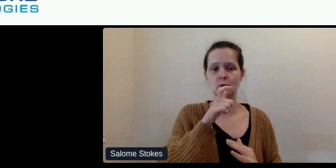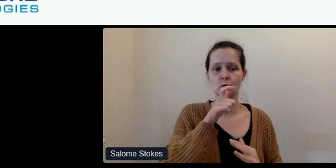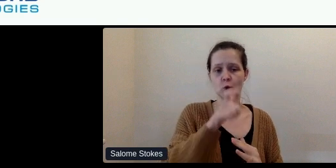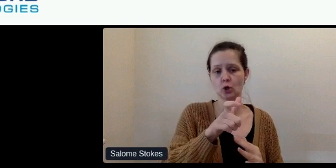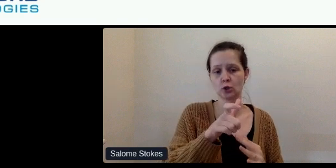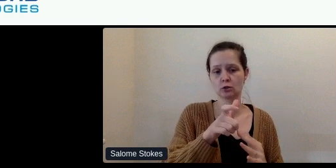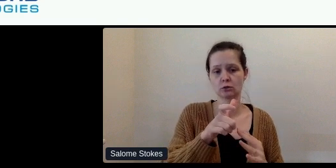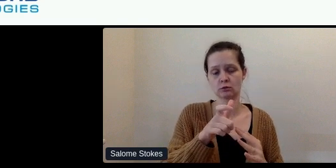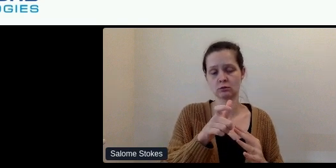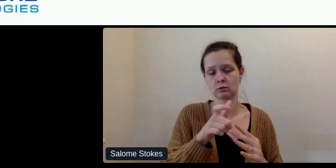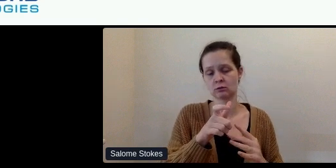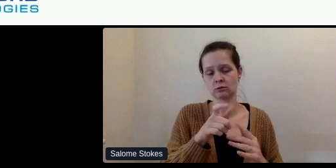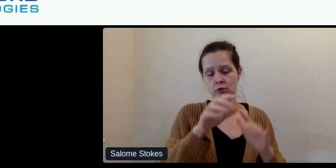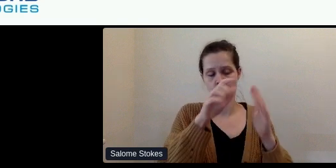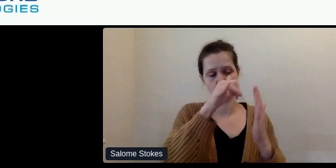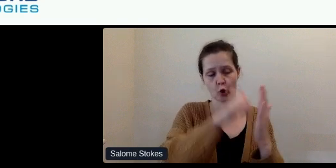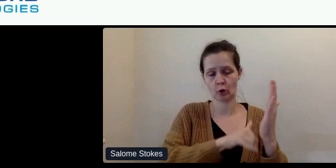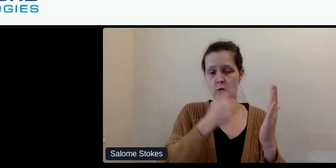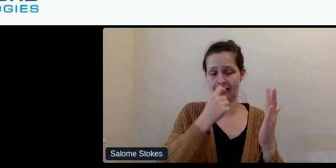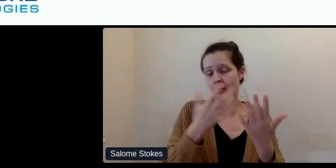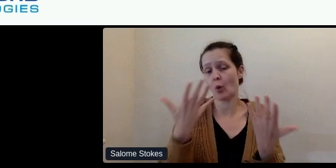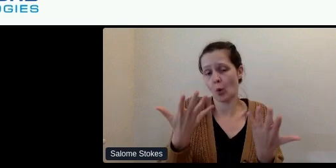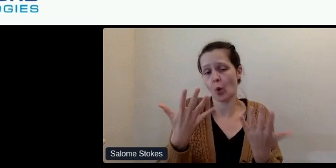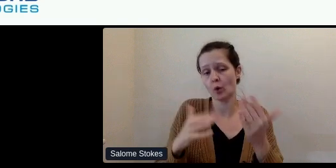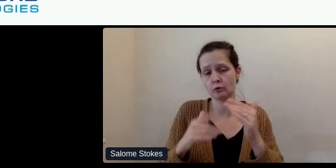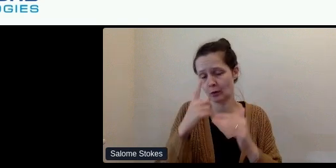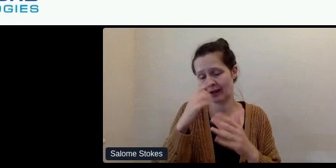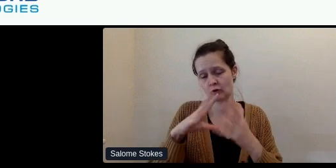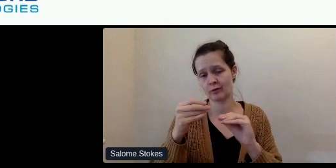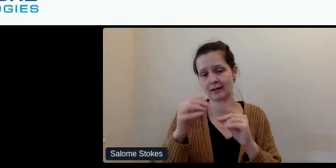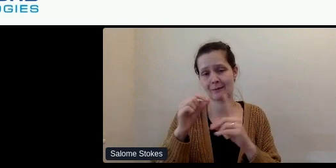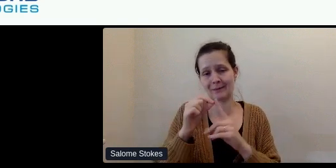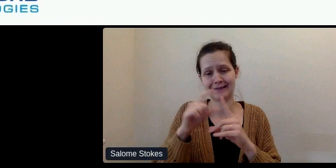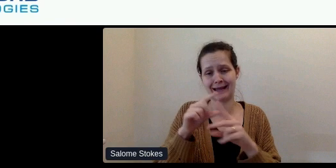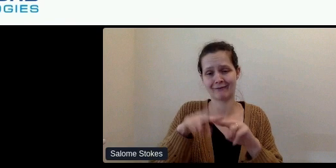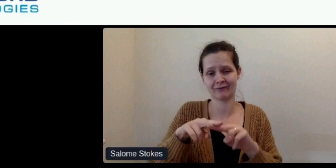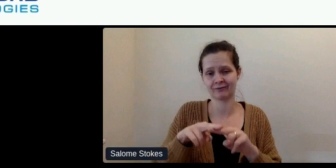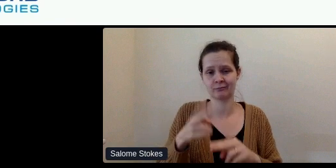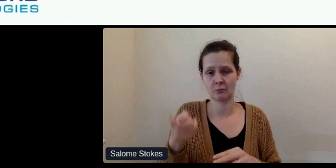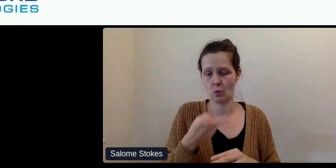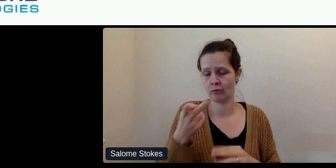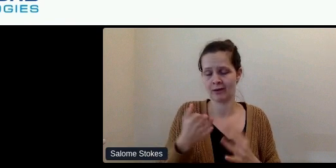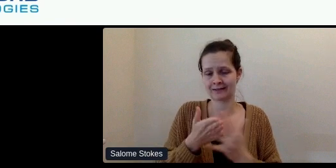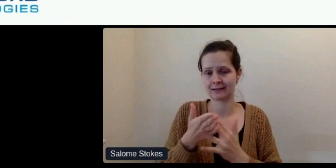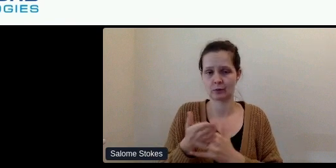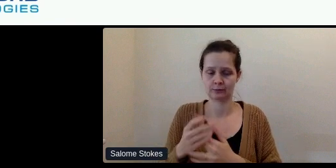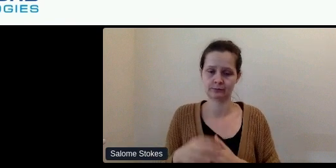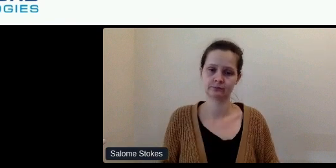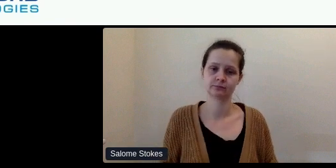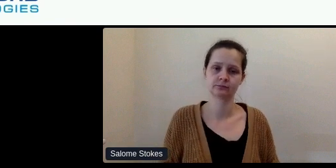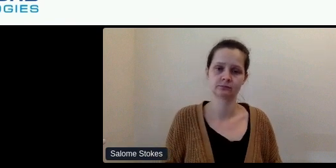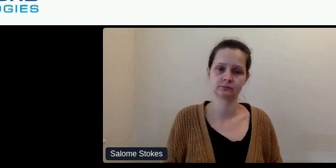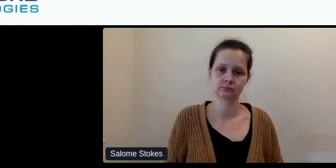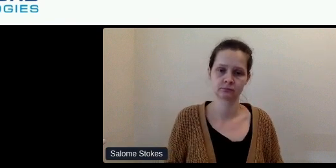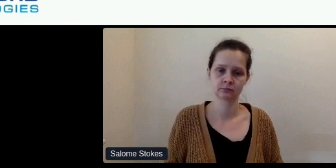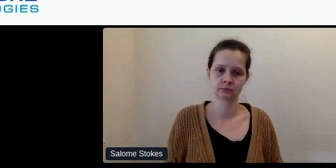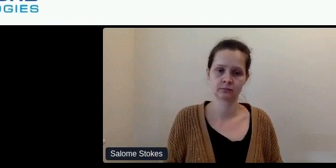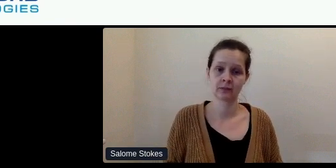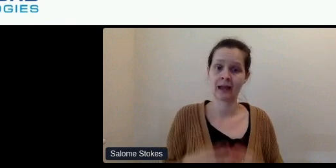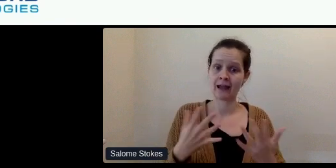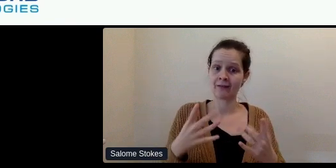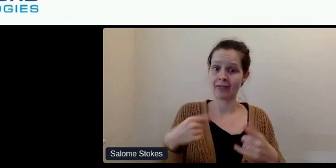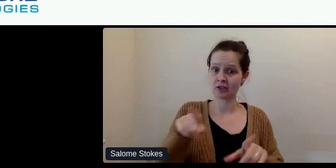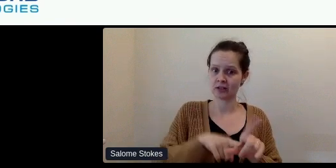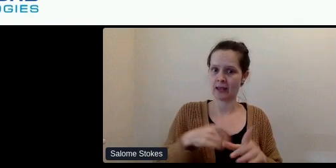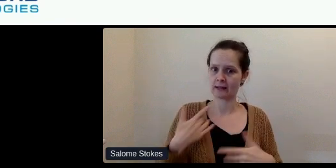coming this year in this particular tool, we have the same capability coming to Excel